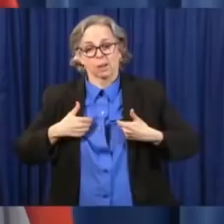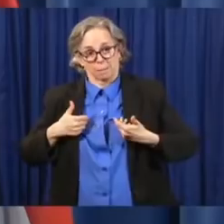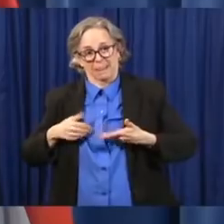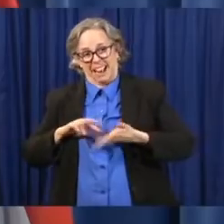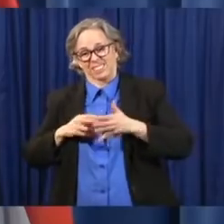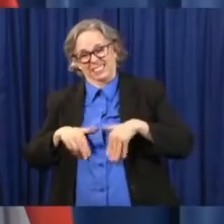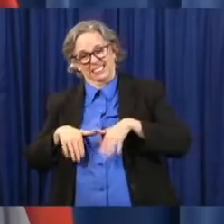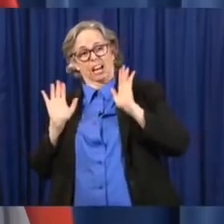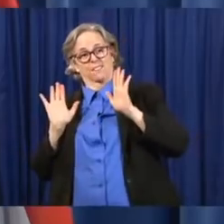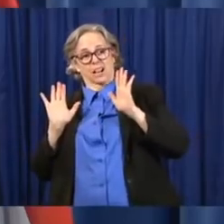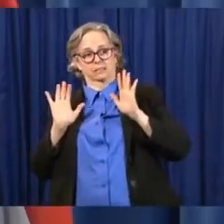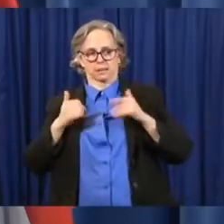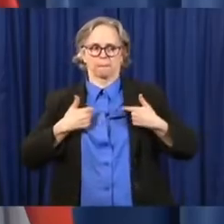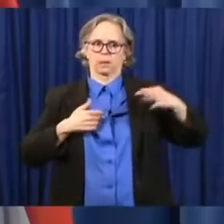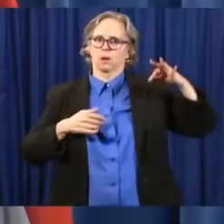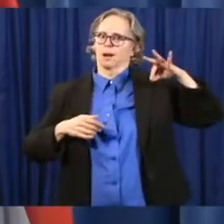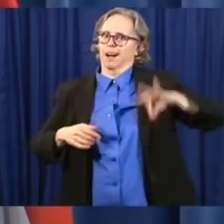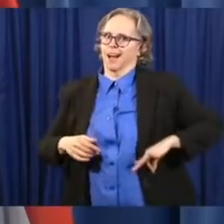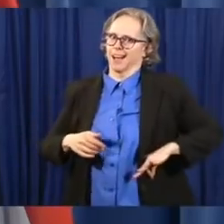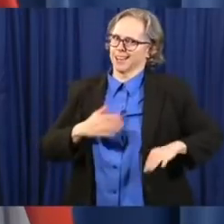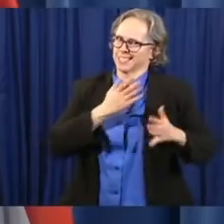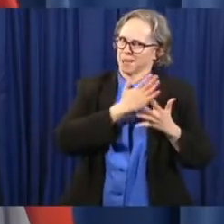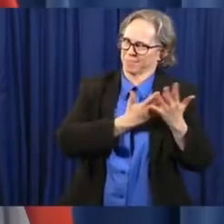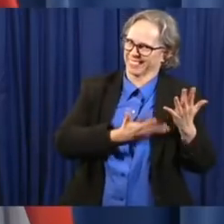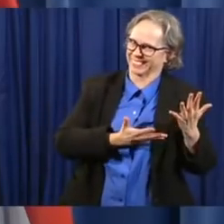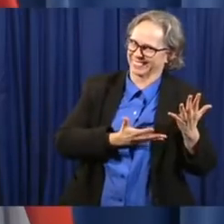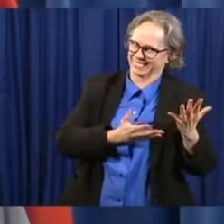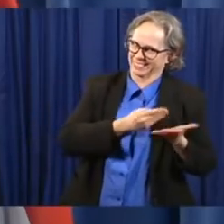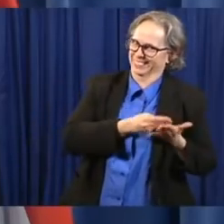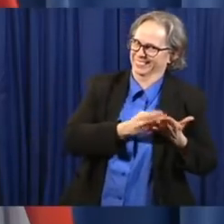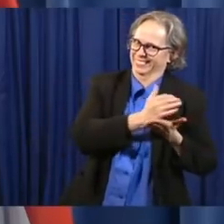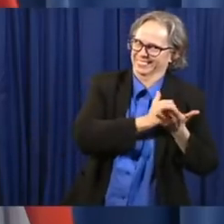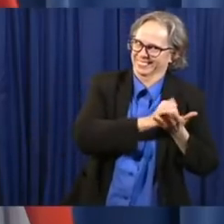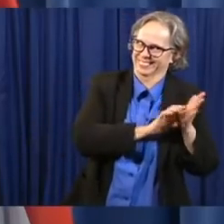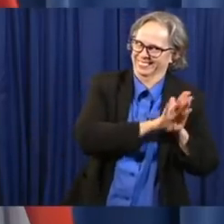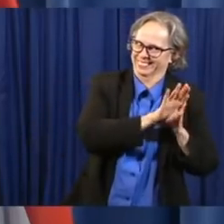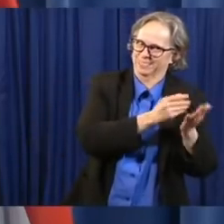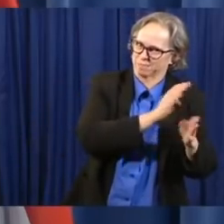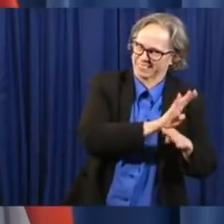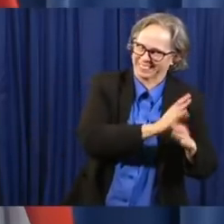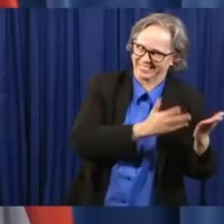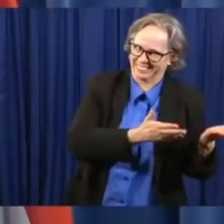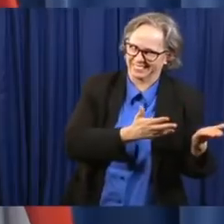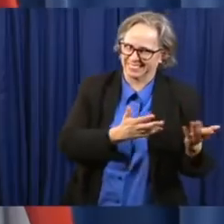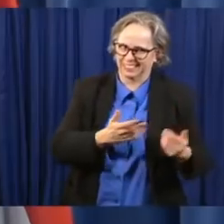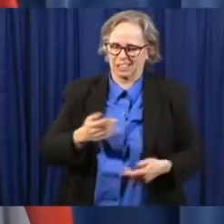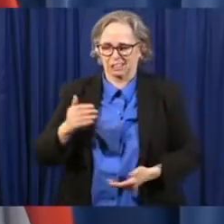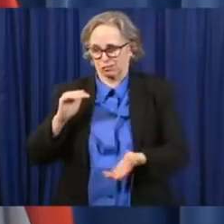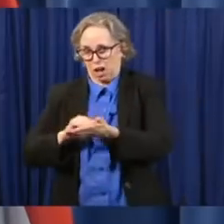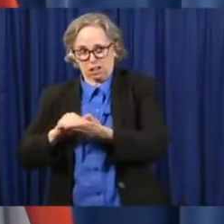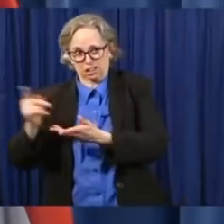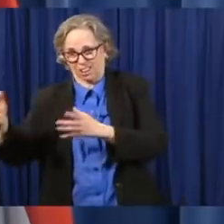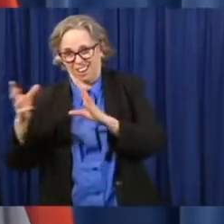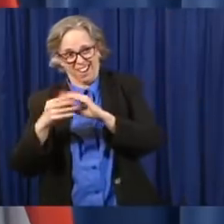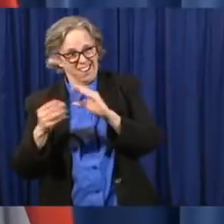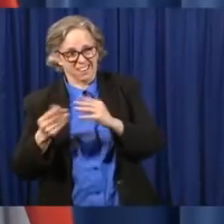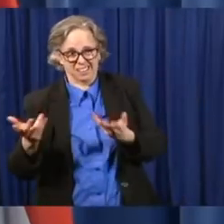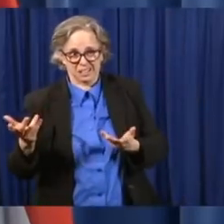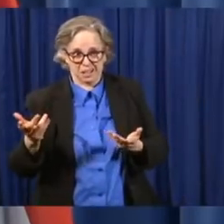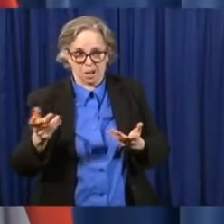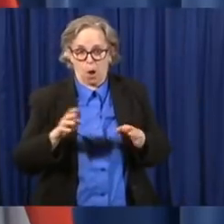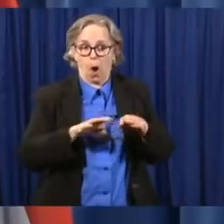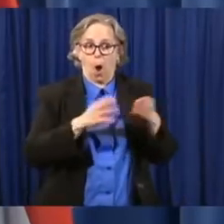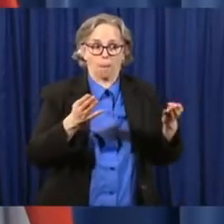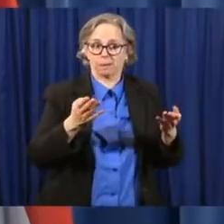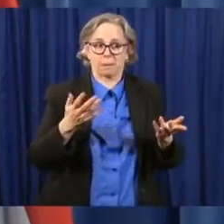not come as a surprise that Dr. Acton says that once you start back, no matter how carefully,